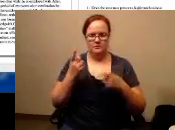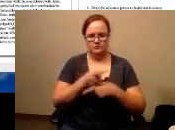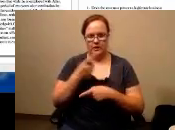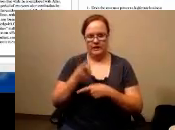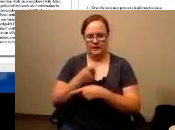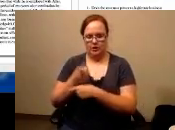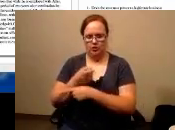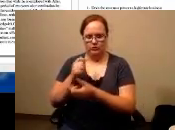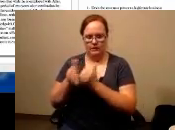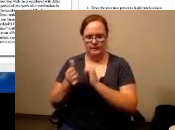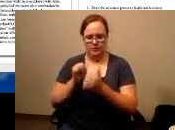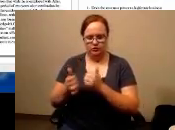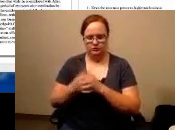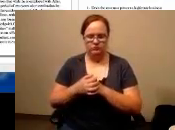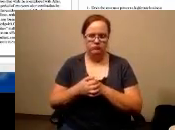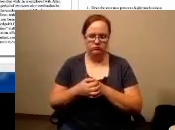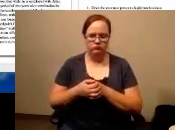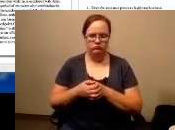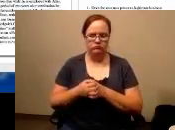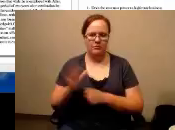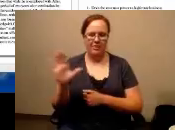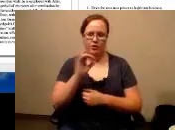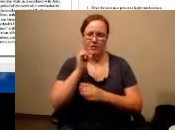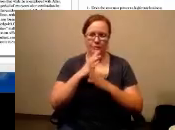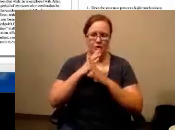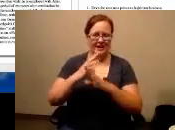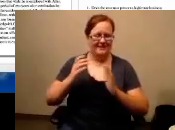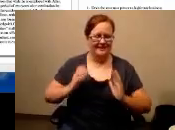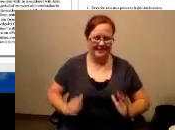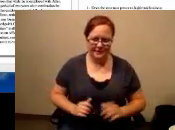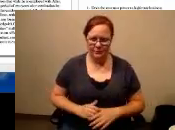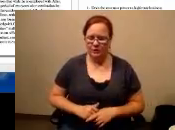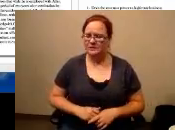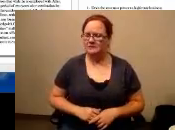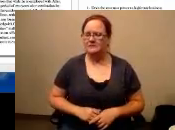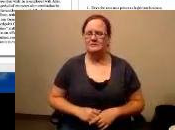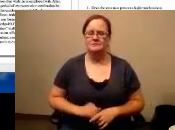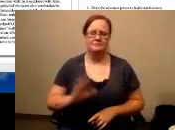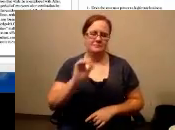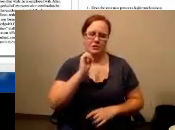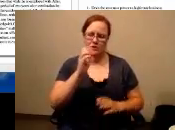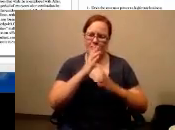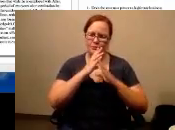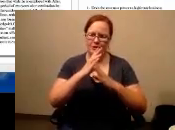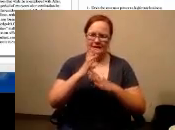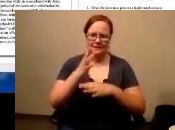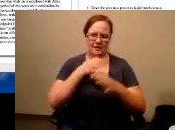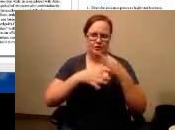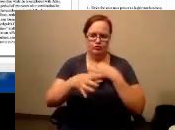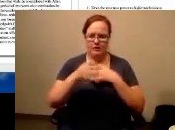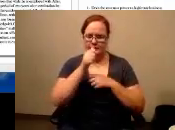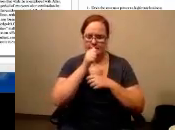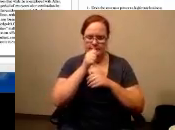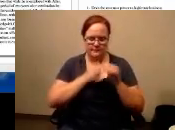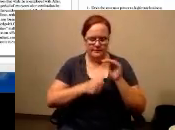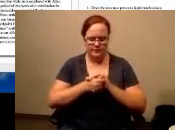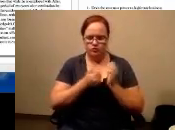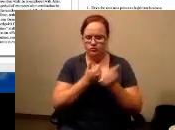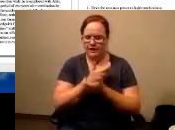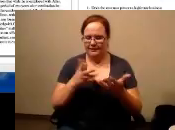competition. They aren't really protecting customers, they aren't really protecting trade secrets or anything of the